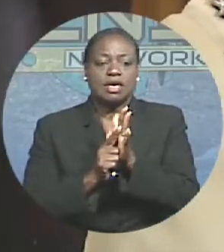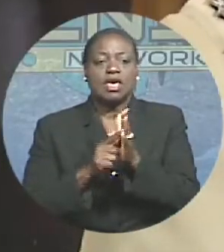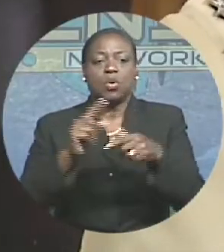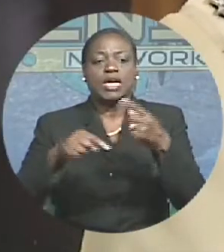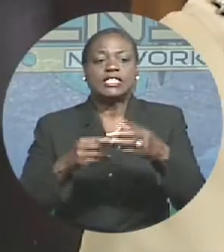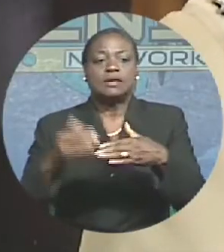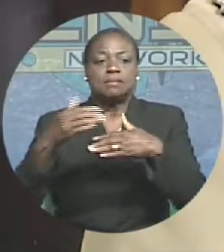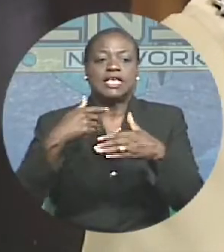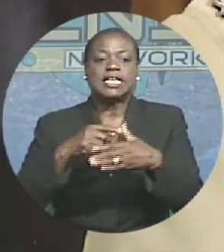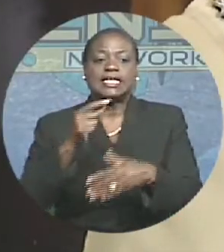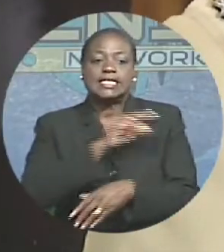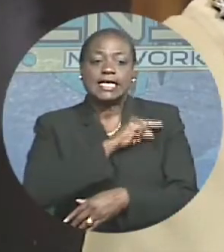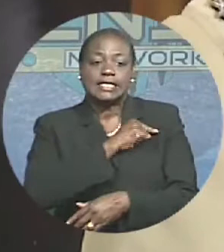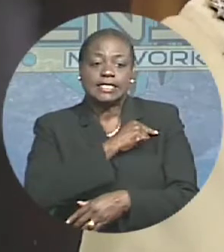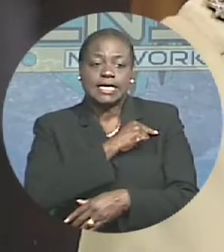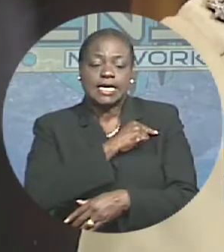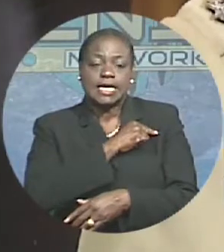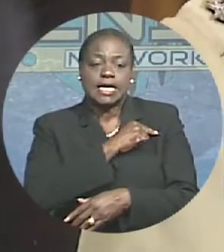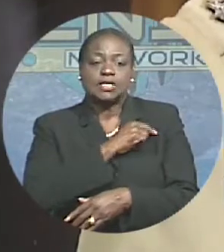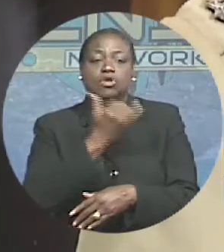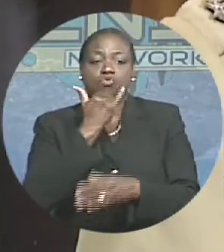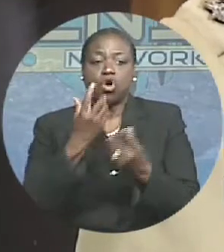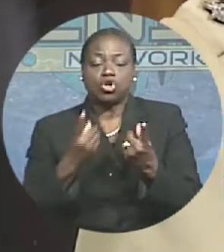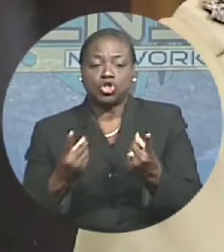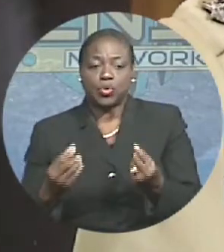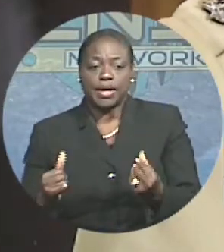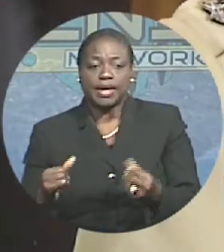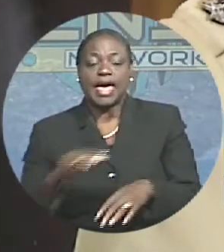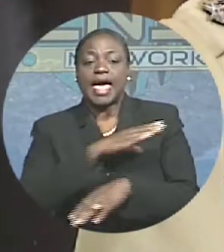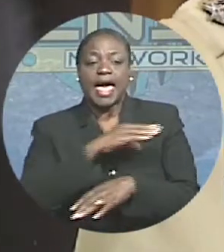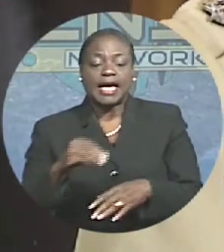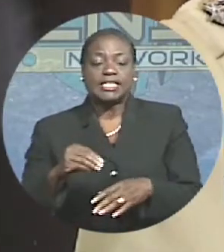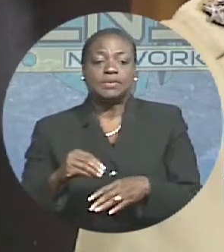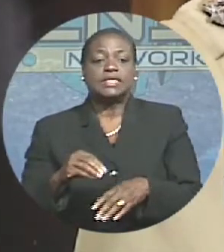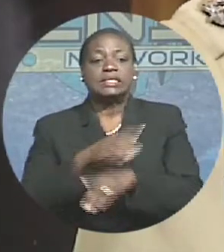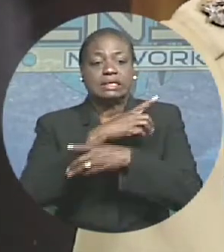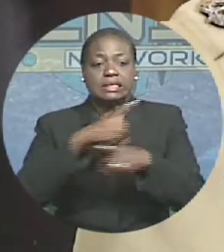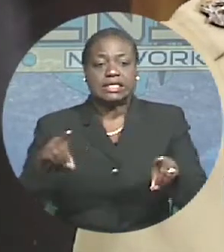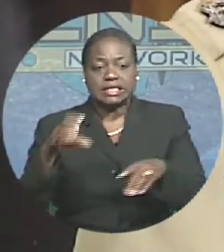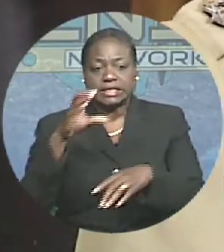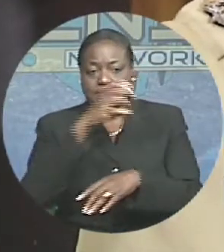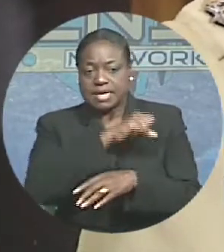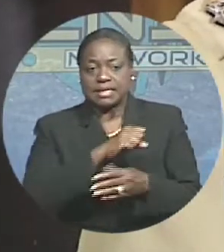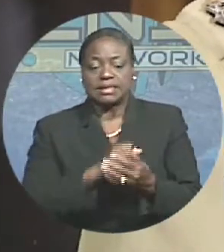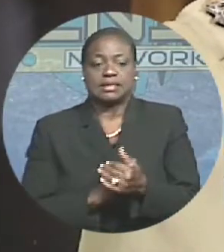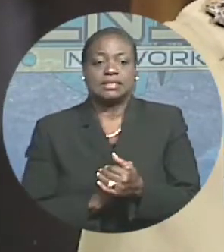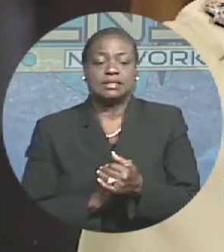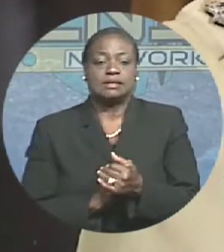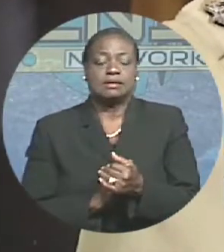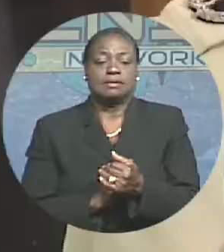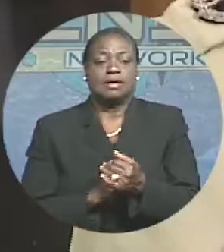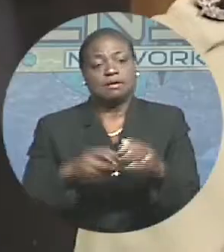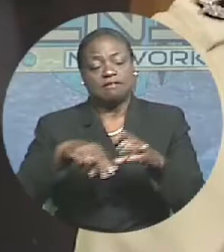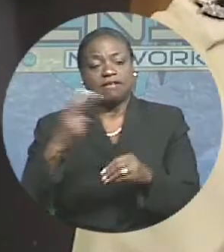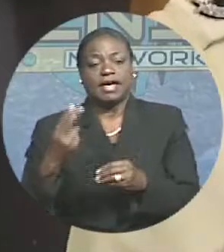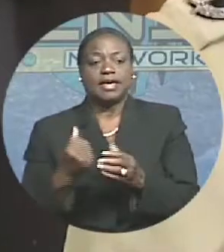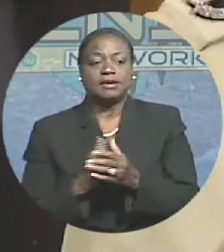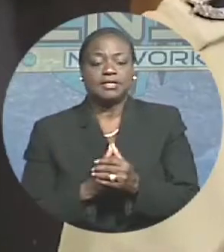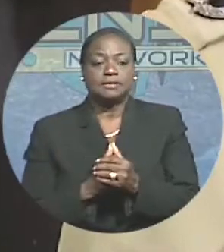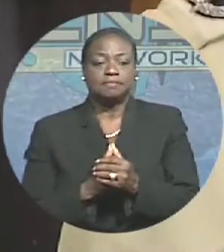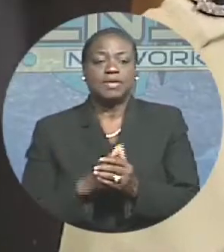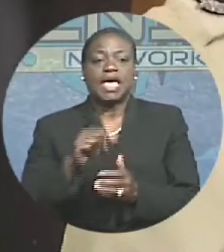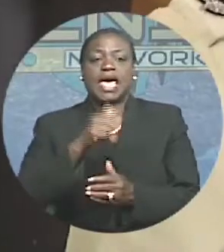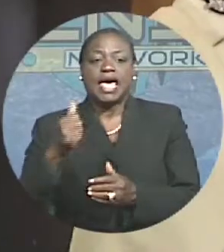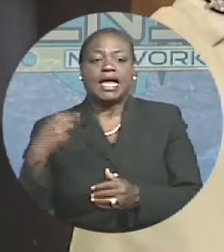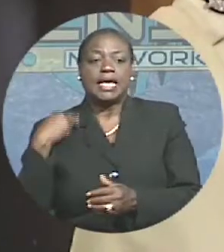would have pled guilty to the offense, and it was recommended that he be dismissed, and the commissioner took that recommendation and acted on it. Any member